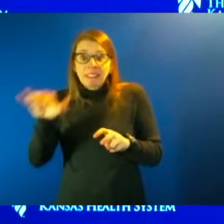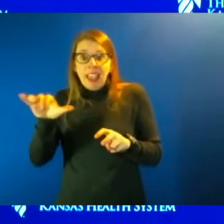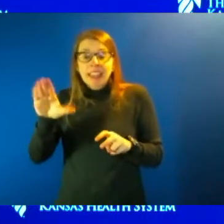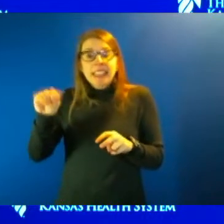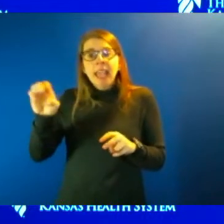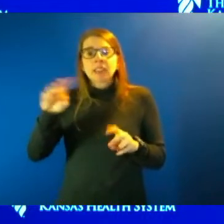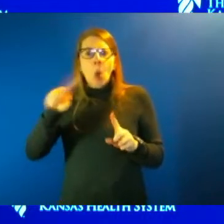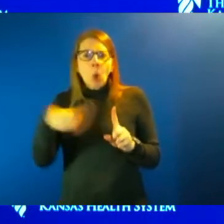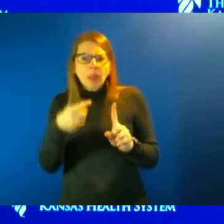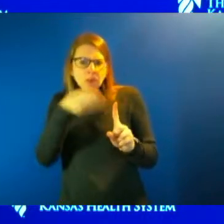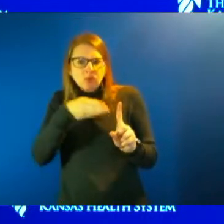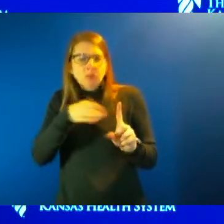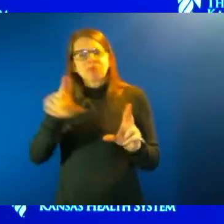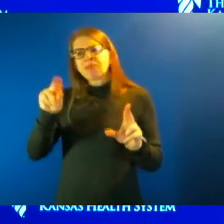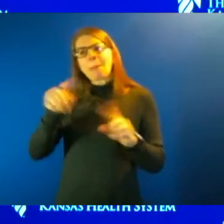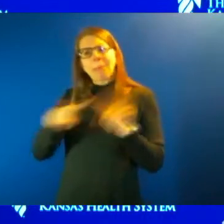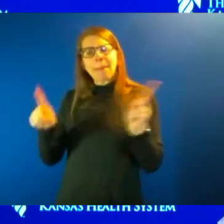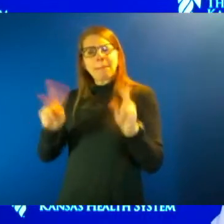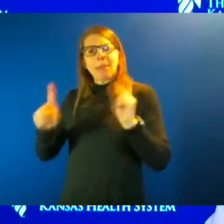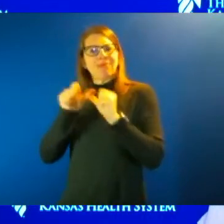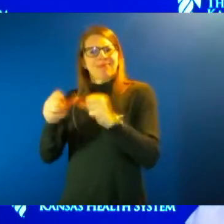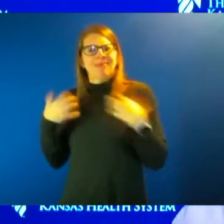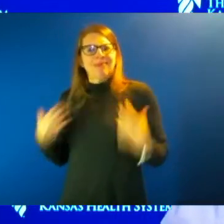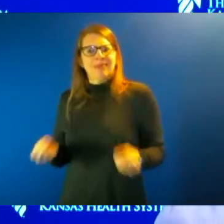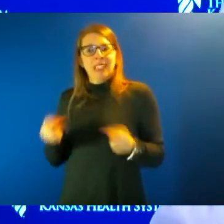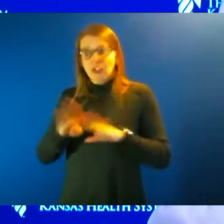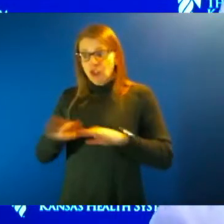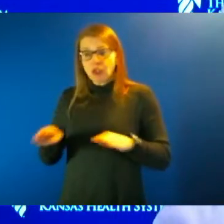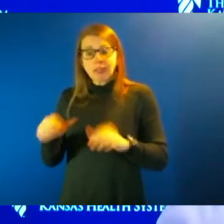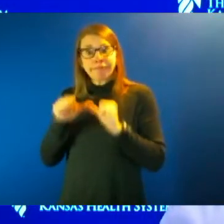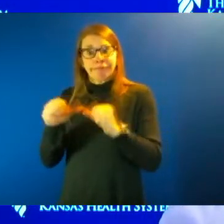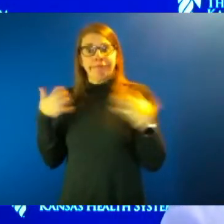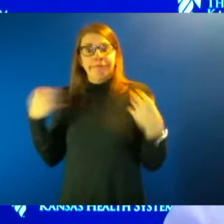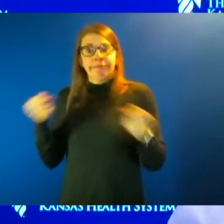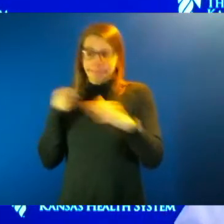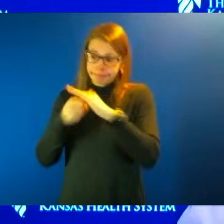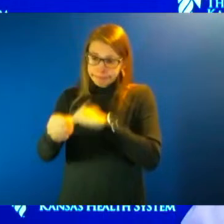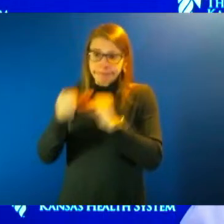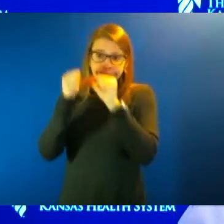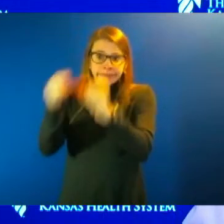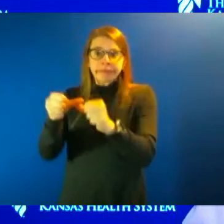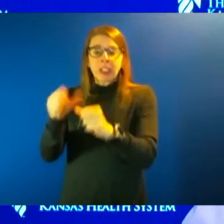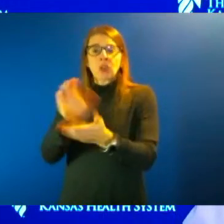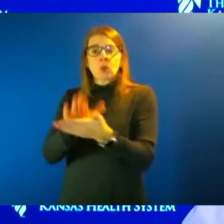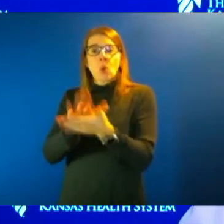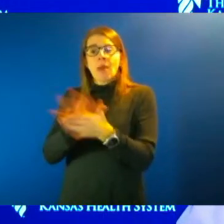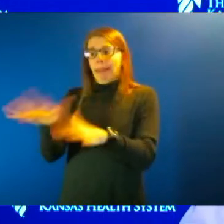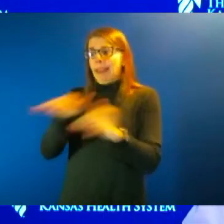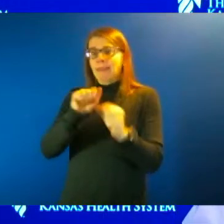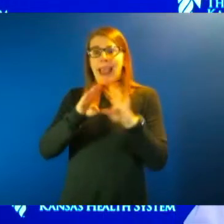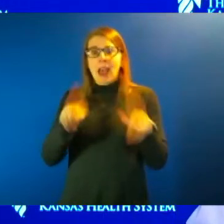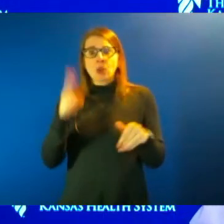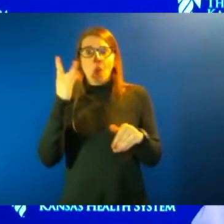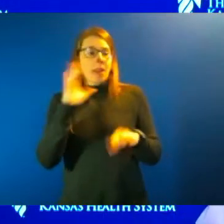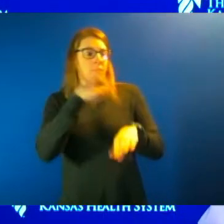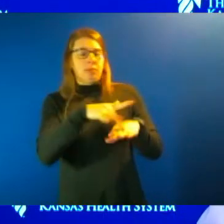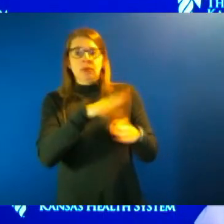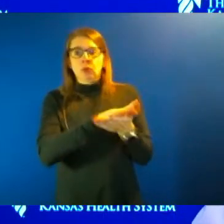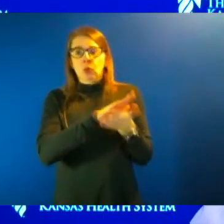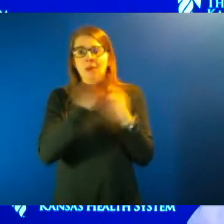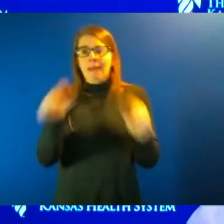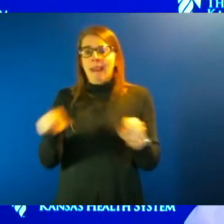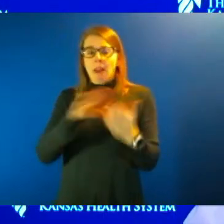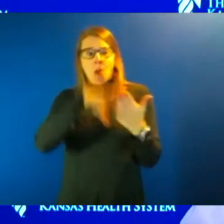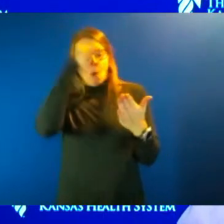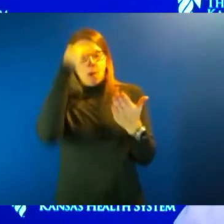keeping people well, is keeping our children well, keeping them in school, being able to leave the house every day to go to school, to learn, to get those